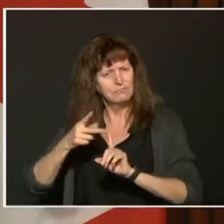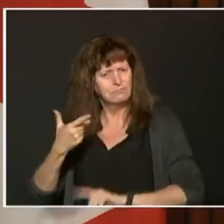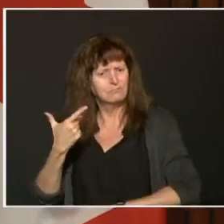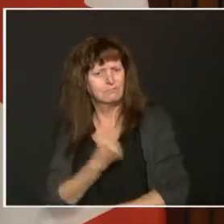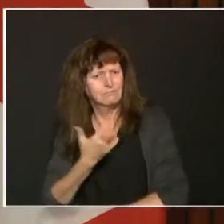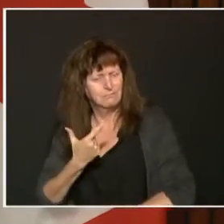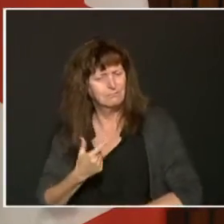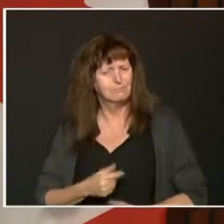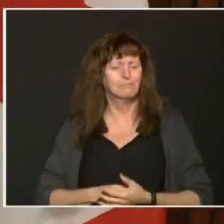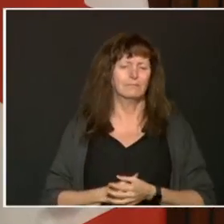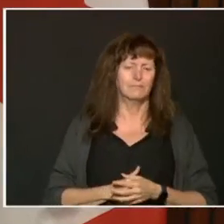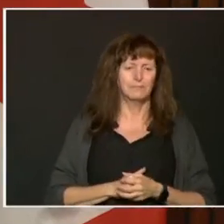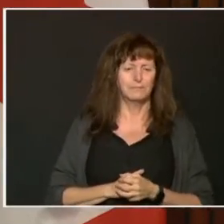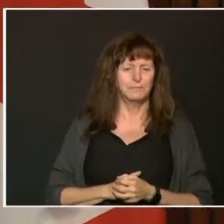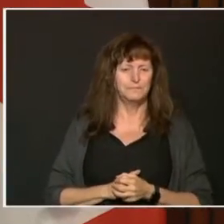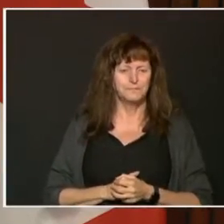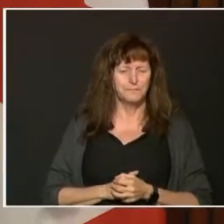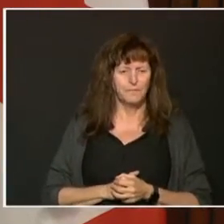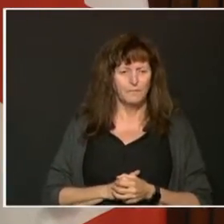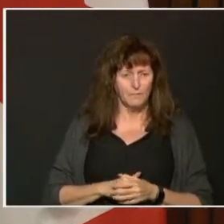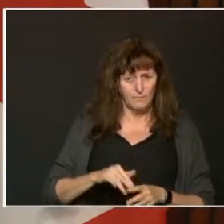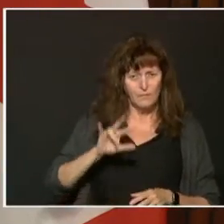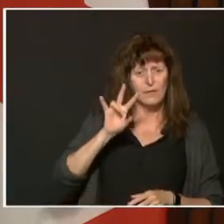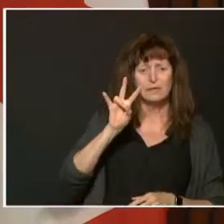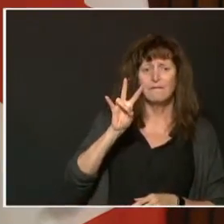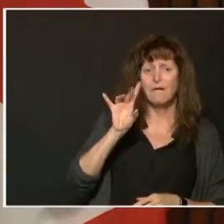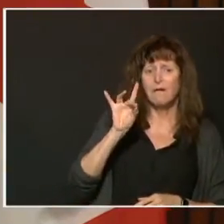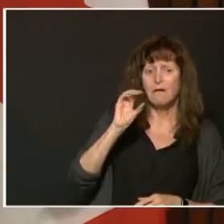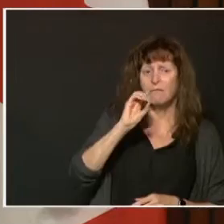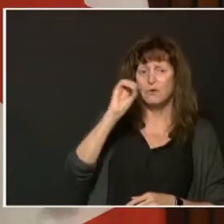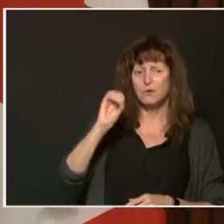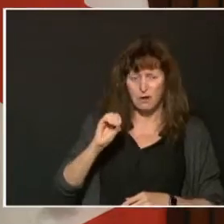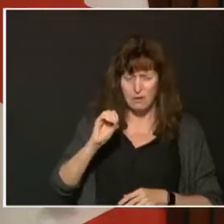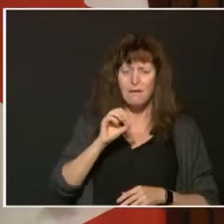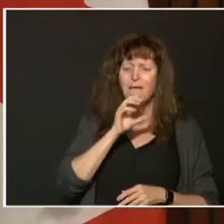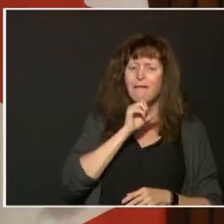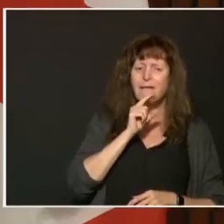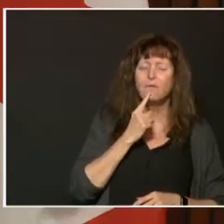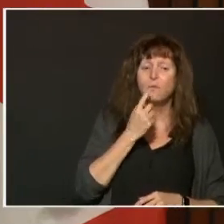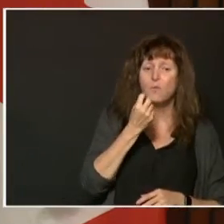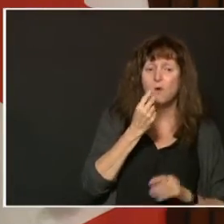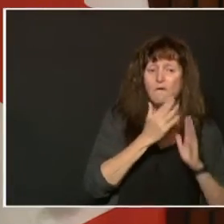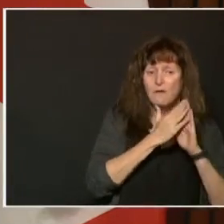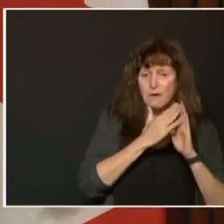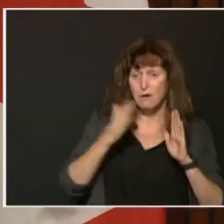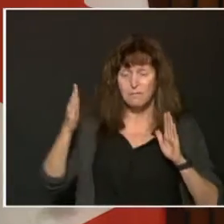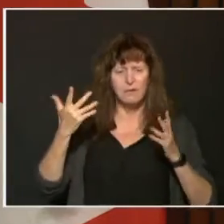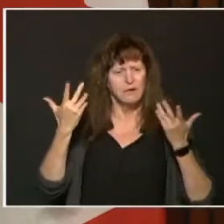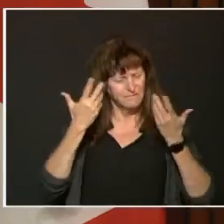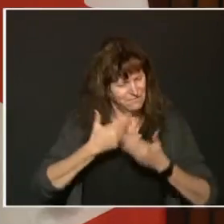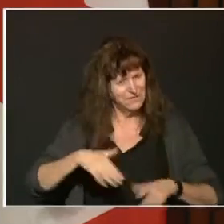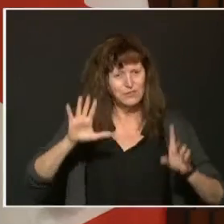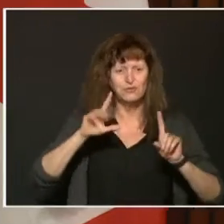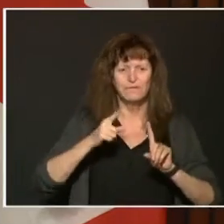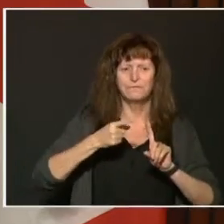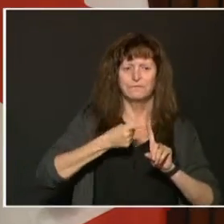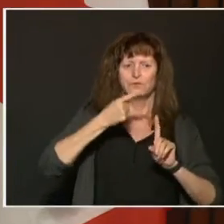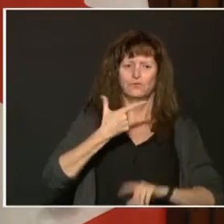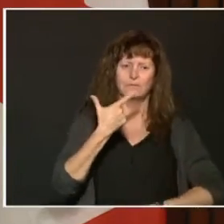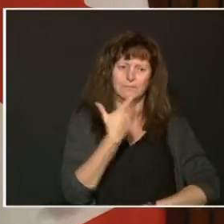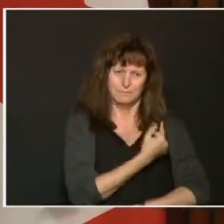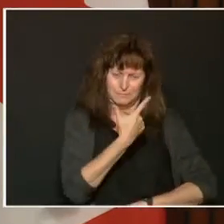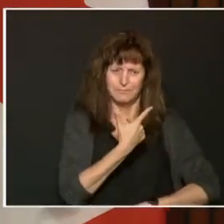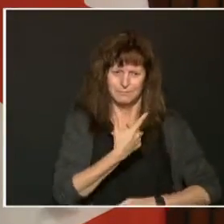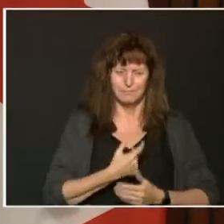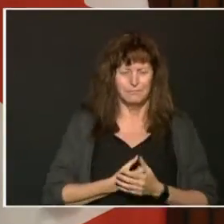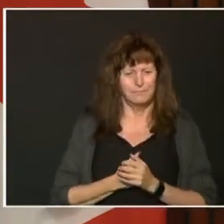78% of our population in Ontario, aged 12 and over, have received 1 dose of a vaccine, and